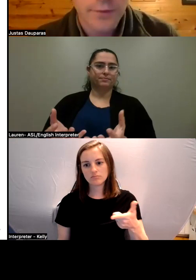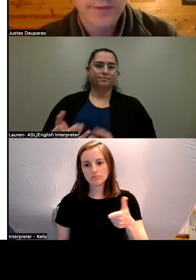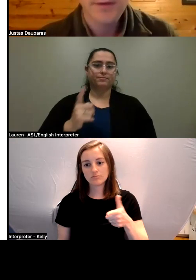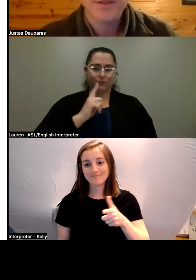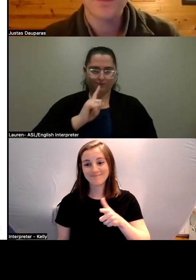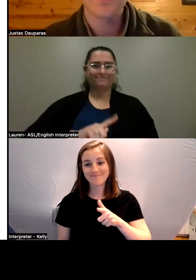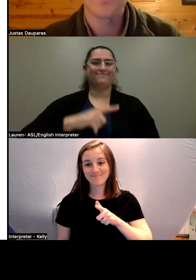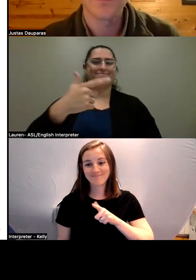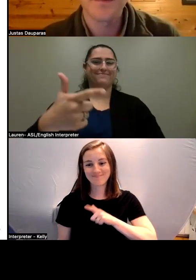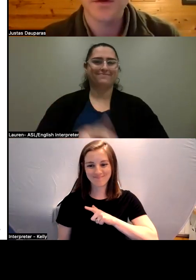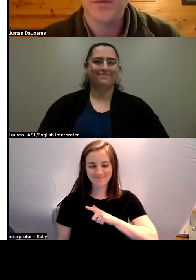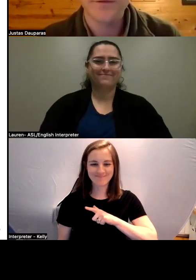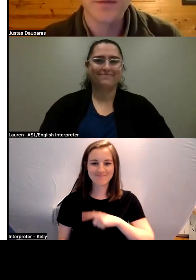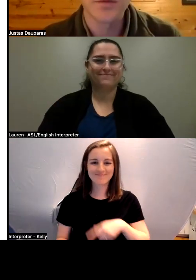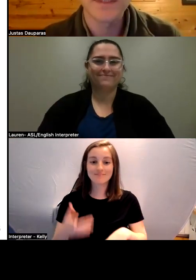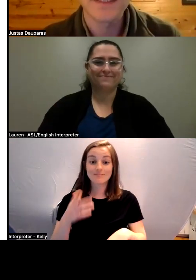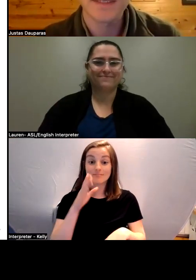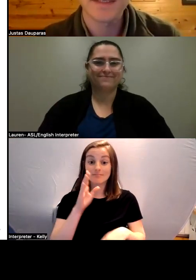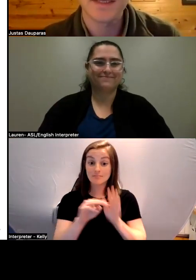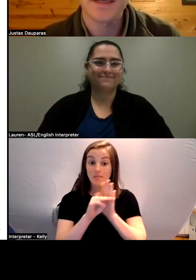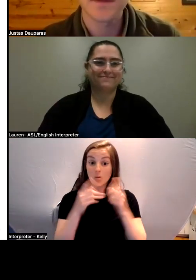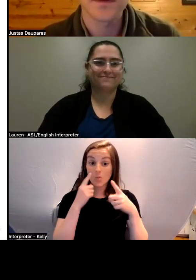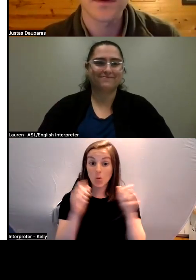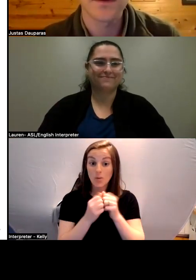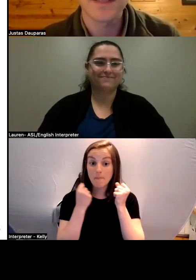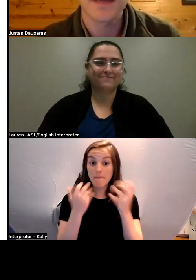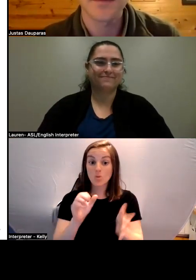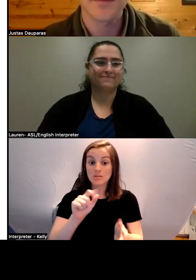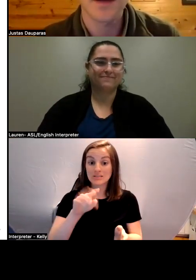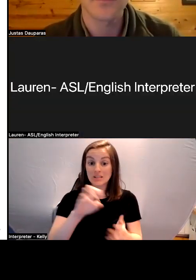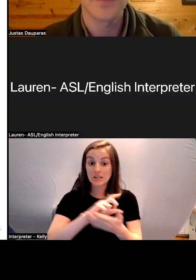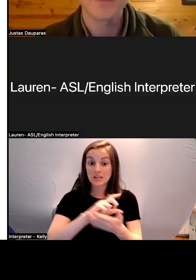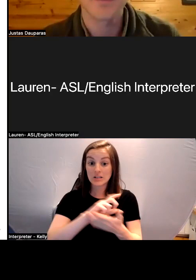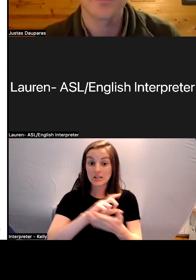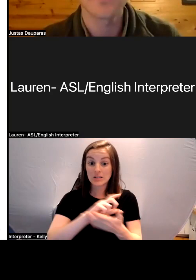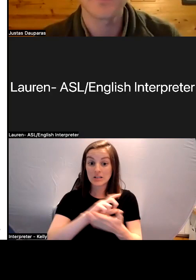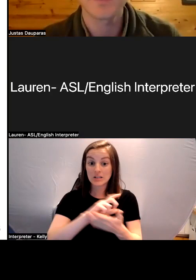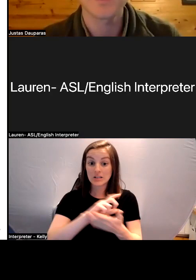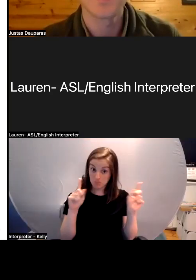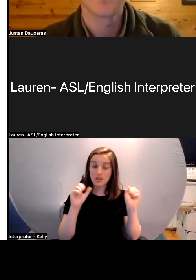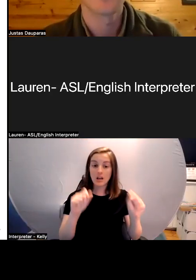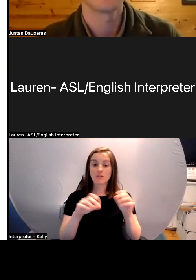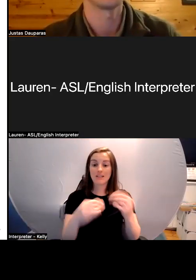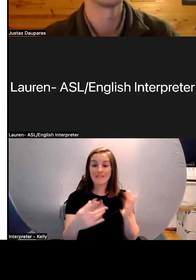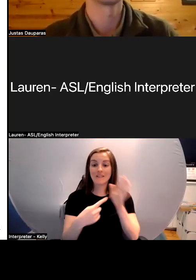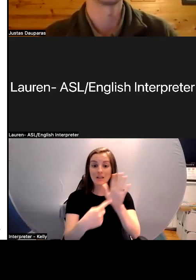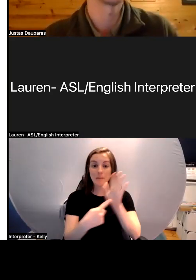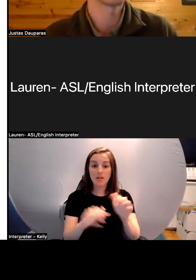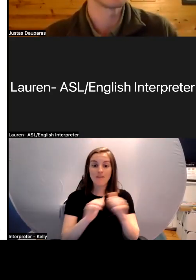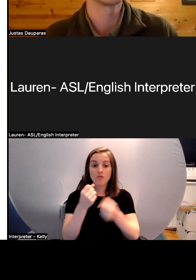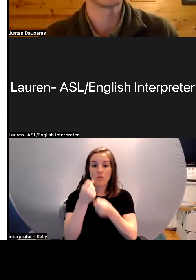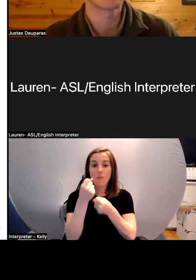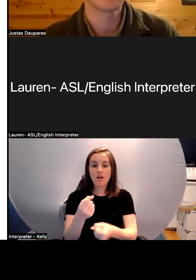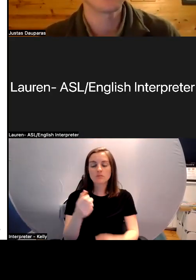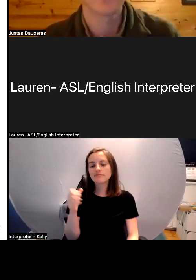Question from Livei Chang, would the model work for the multi-state design? If so, could you give an example of how robust the model for this case? It does